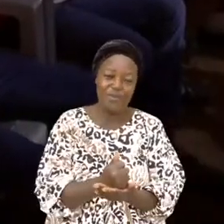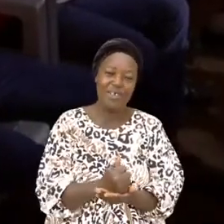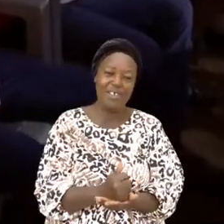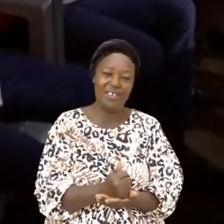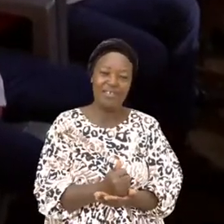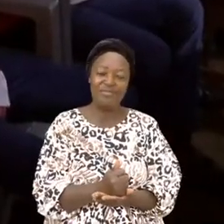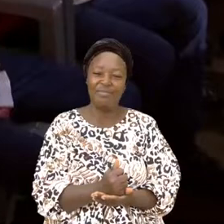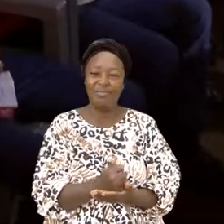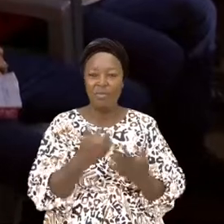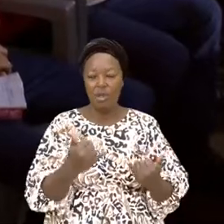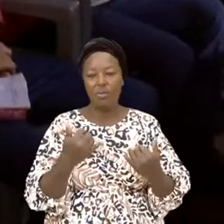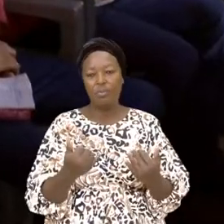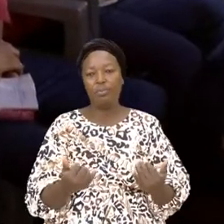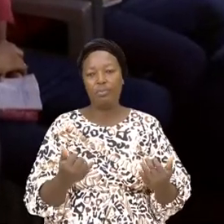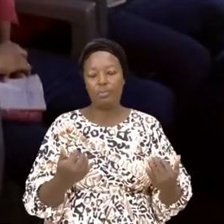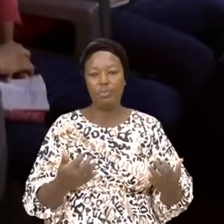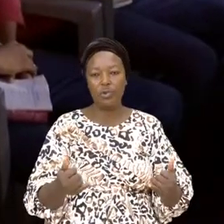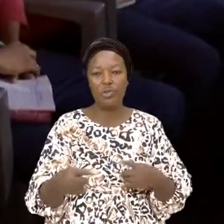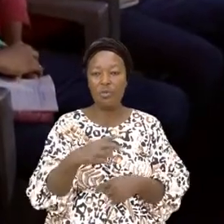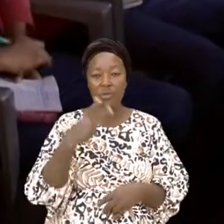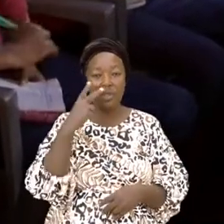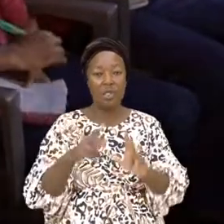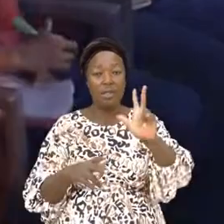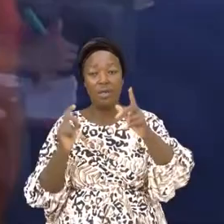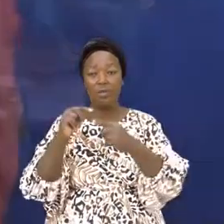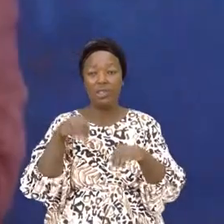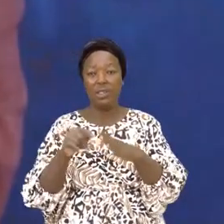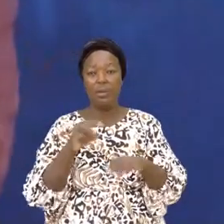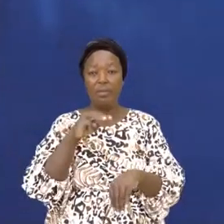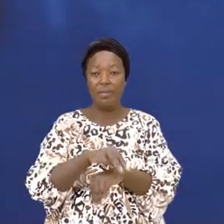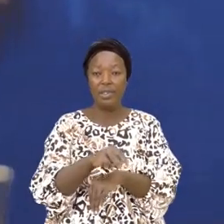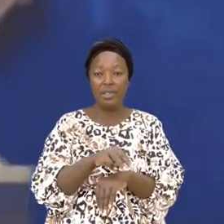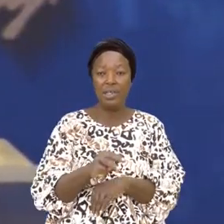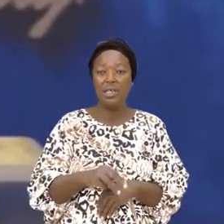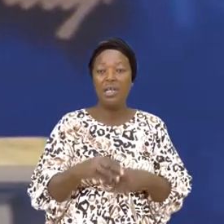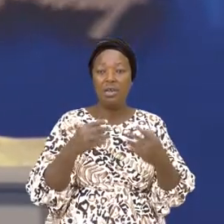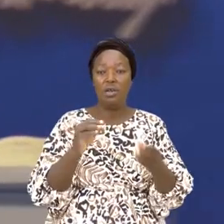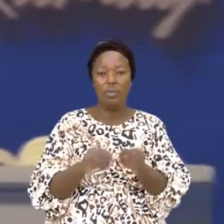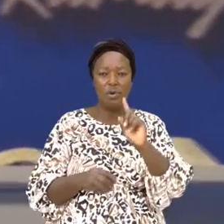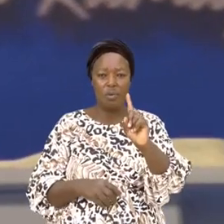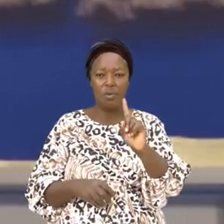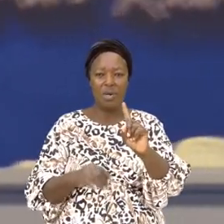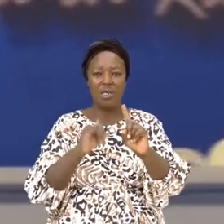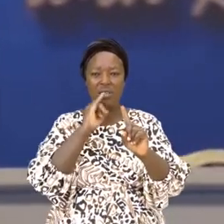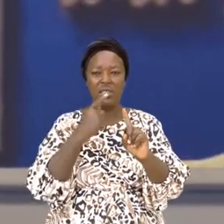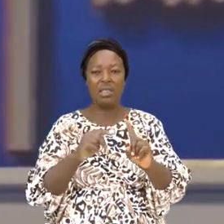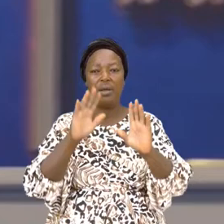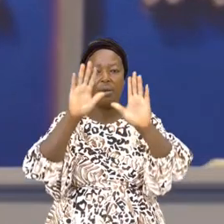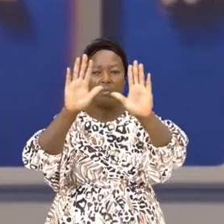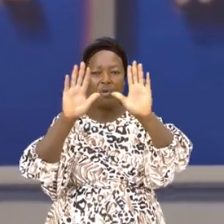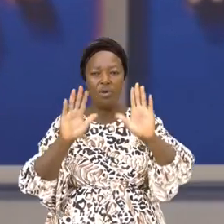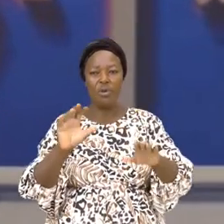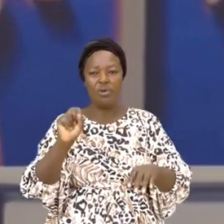Amen. Now, today we're looking at 3 points in the message. Number one, the miracles